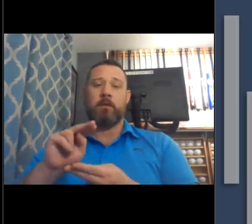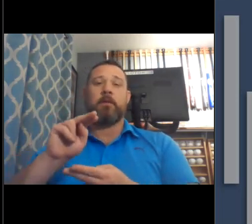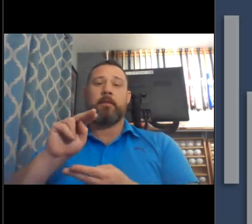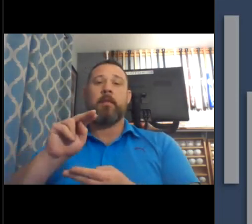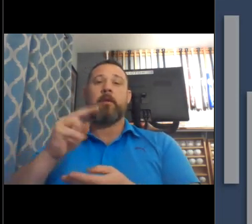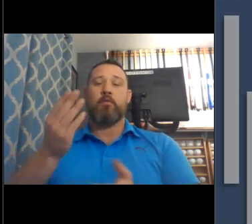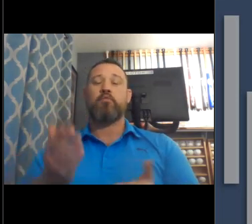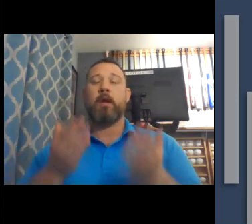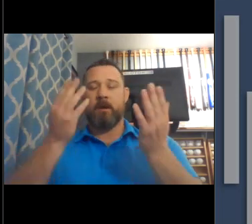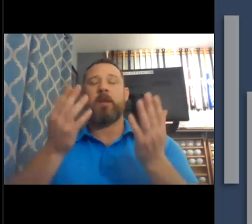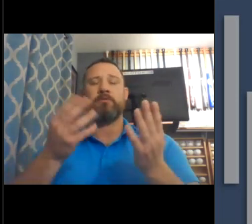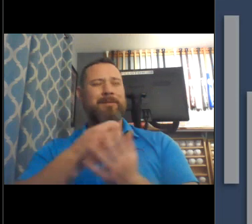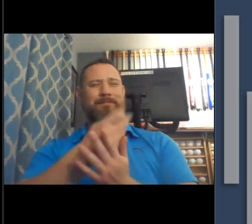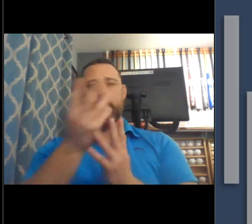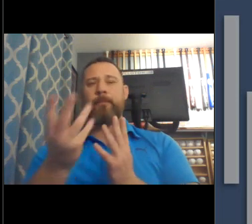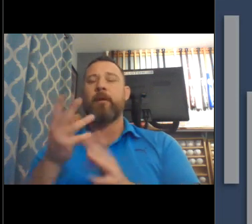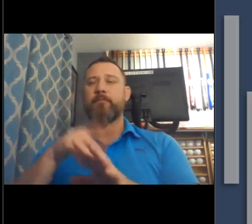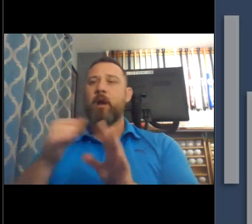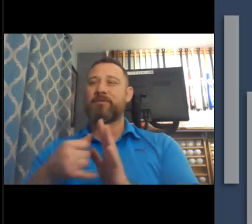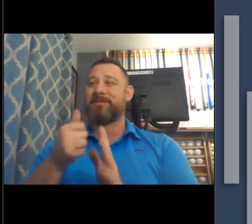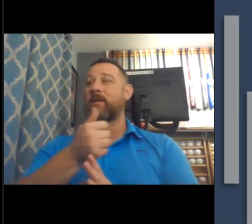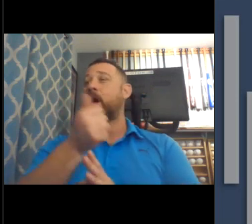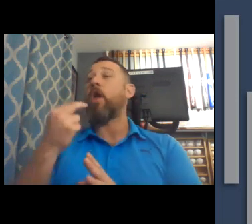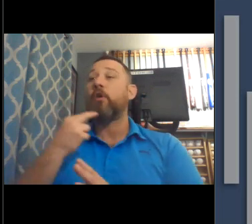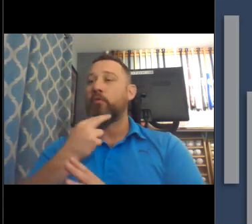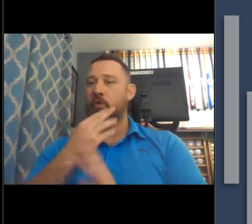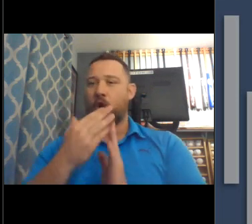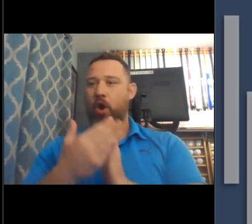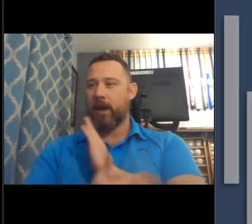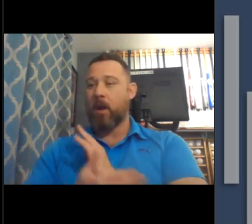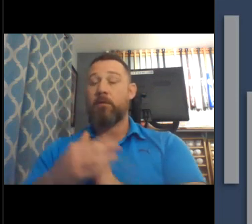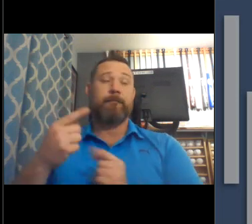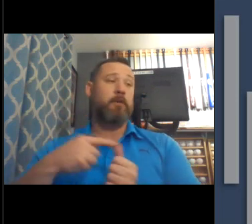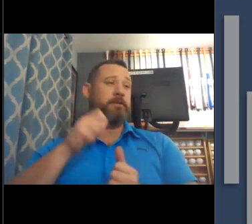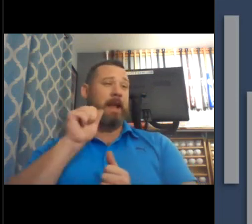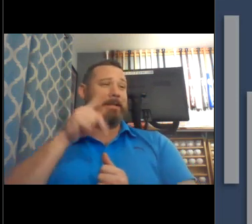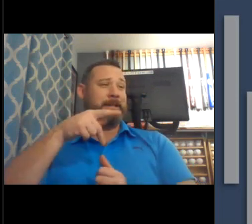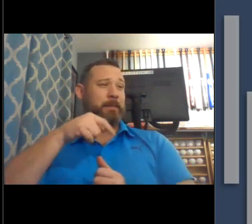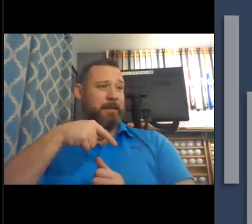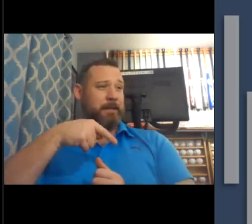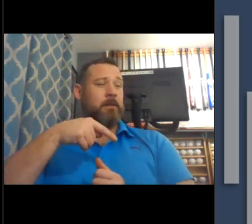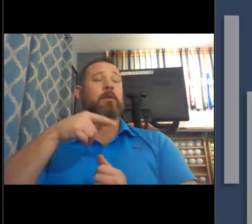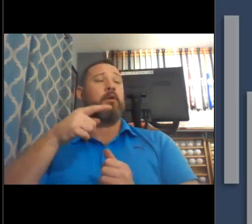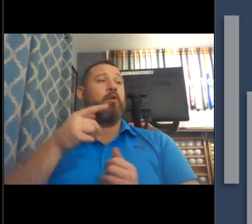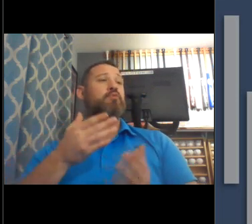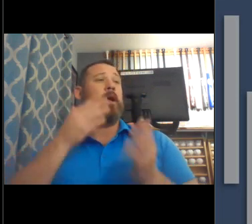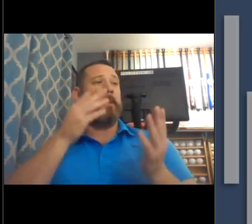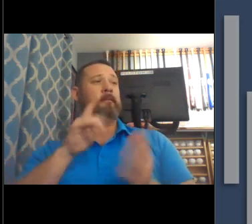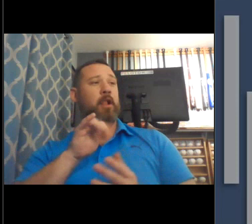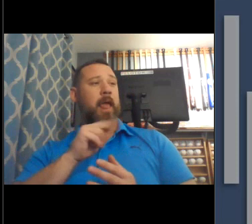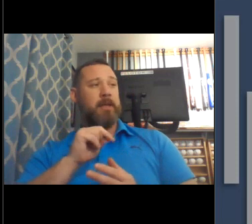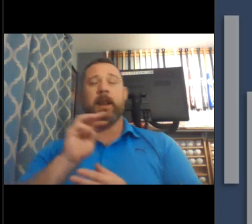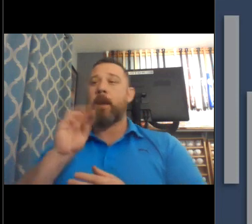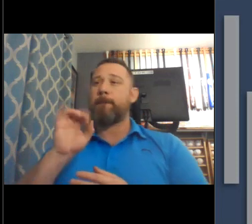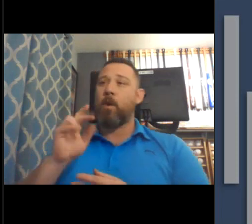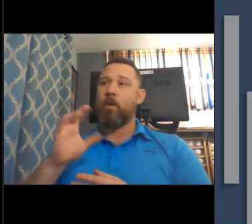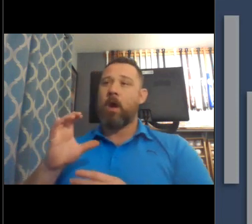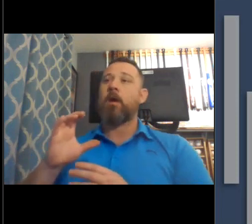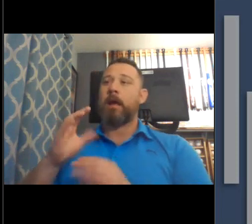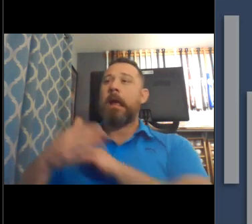of projects in other rural counties, including the first ATP projects recommended for Lassen and Modoc counties.